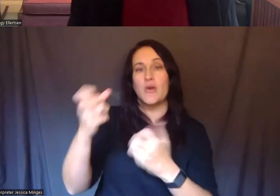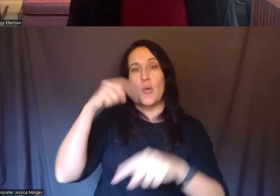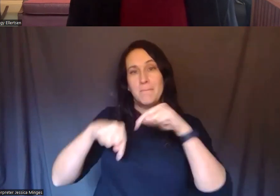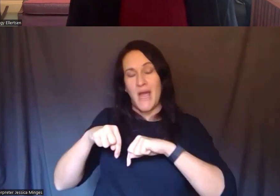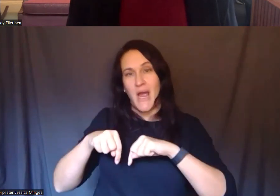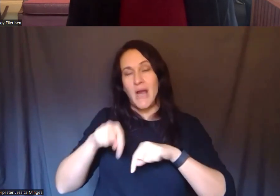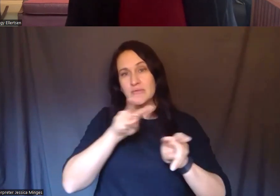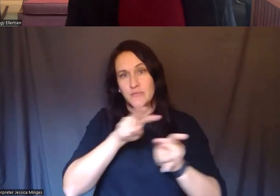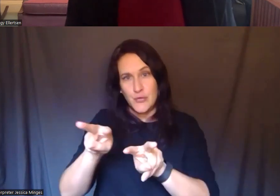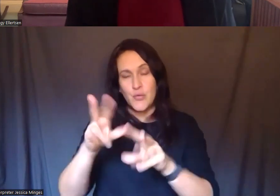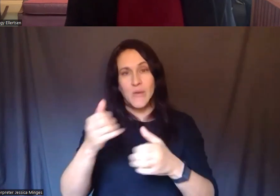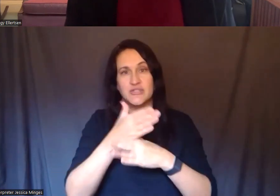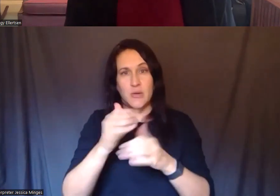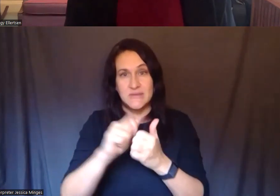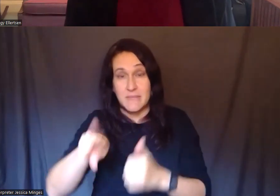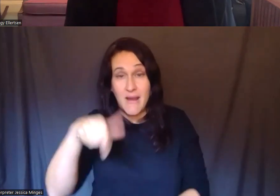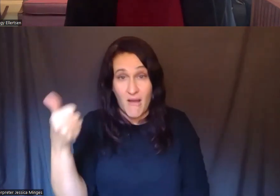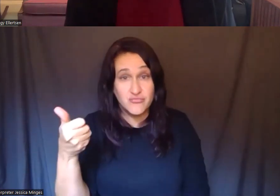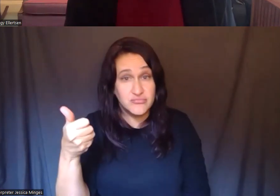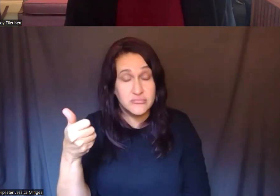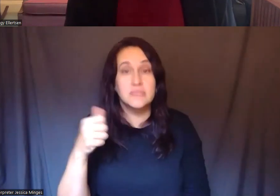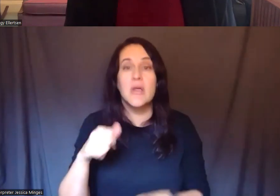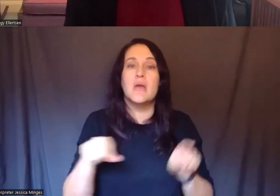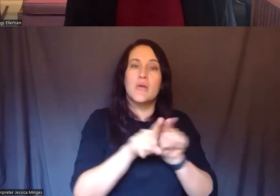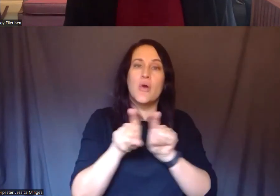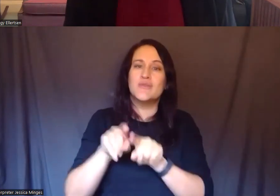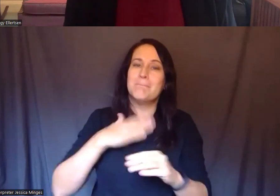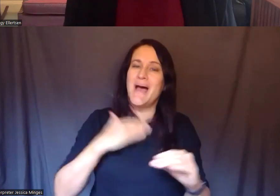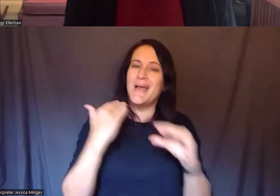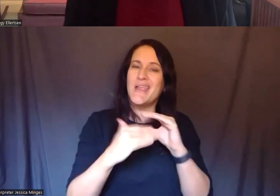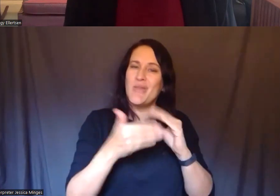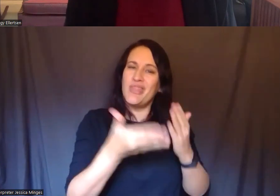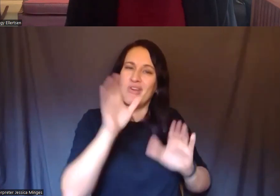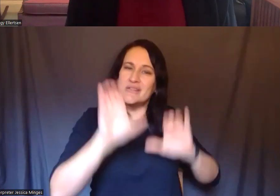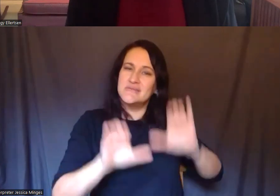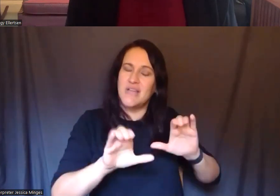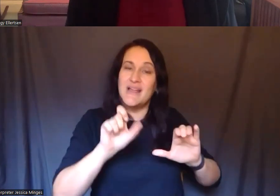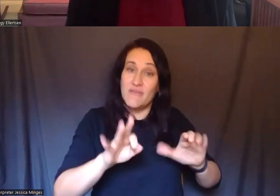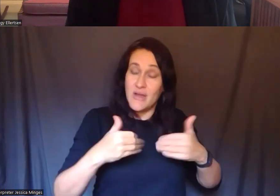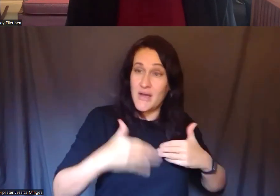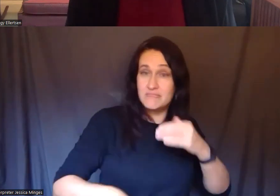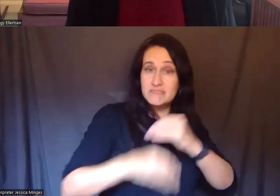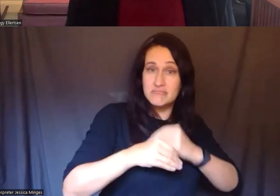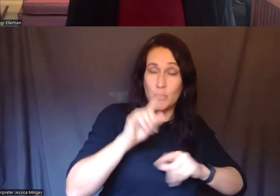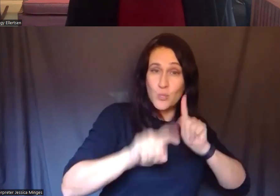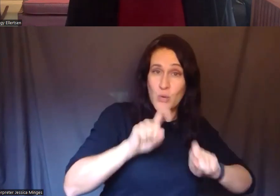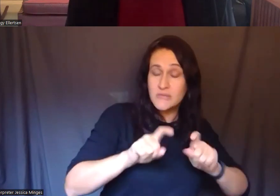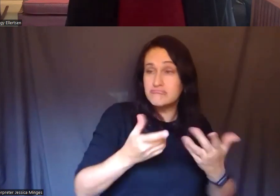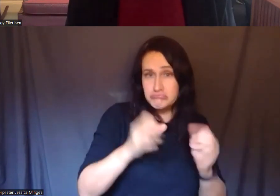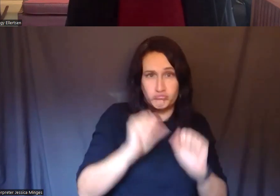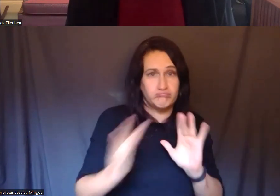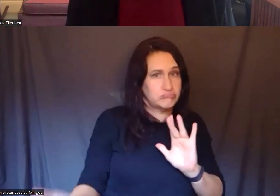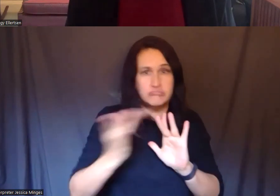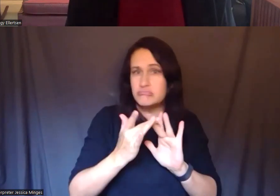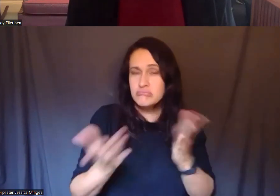share this with someone else. And I put my email in the chat so that if you have additional questions, you can also reach out to us